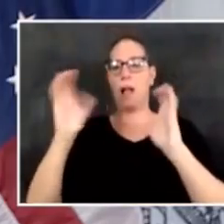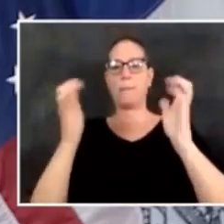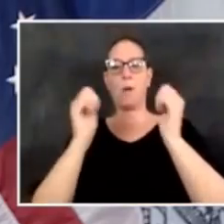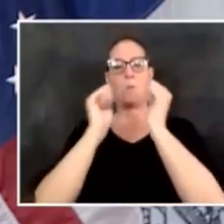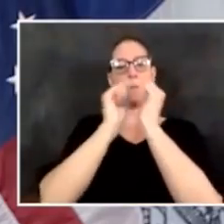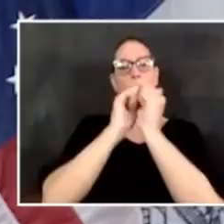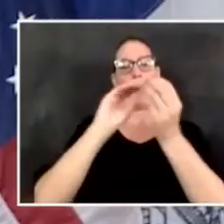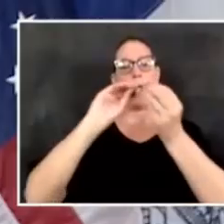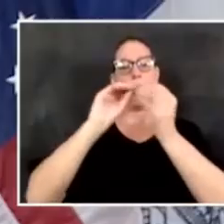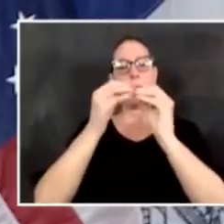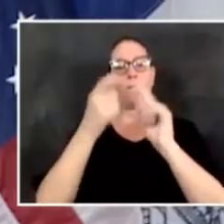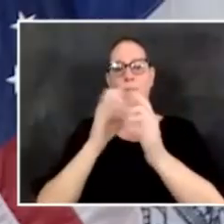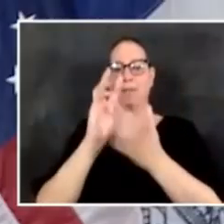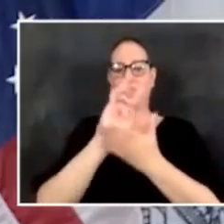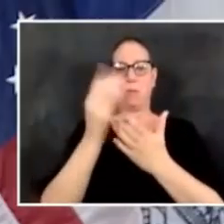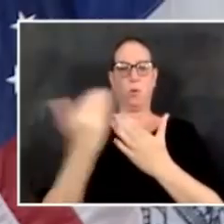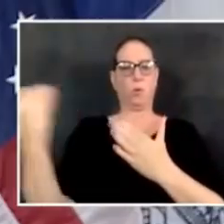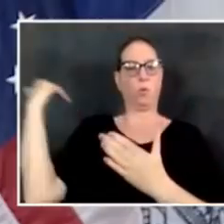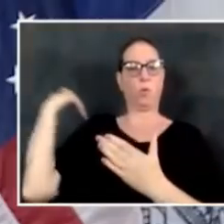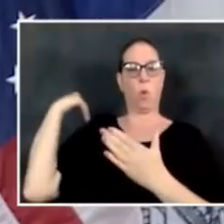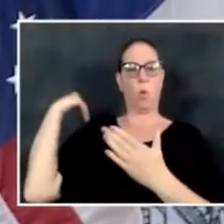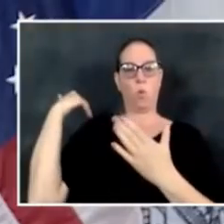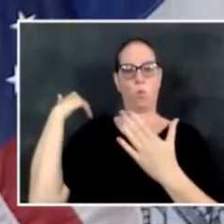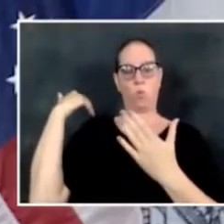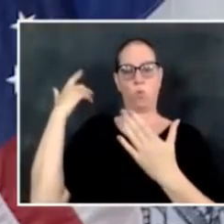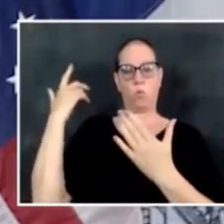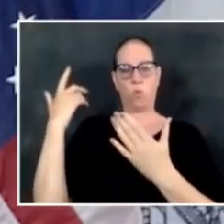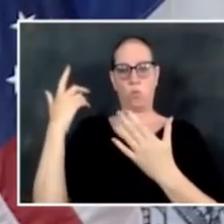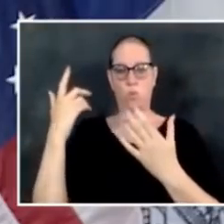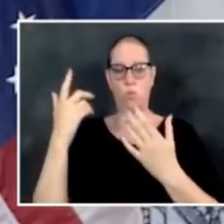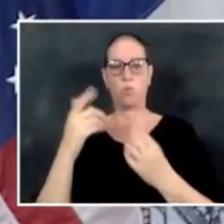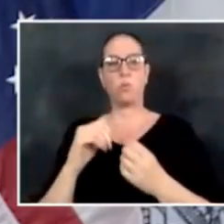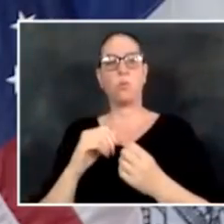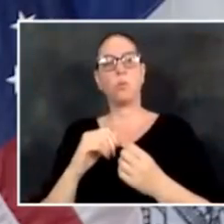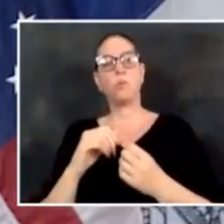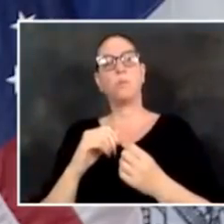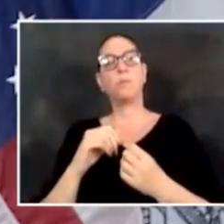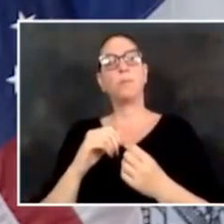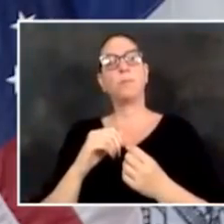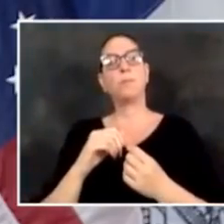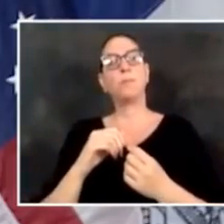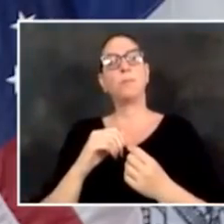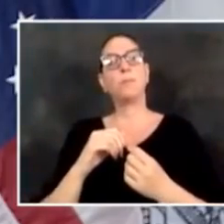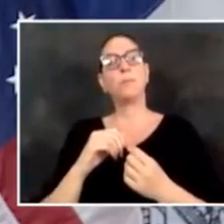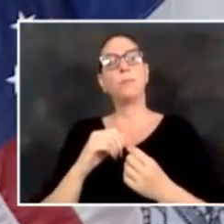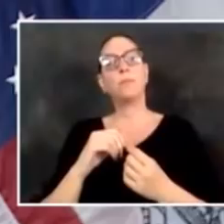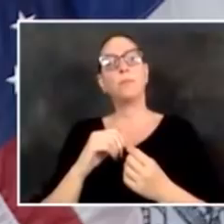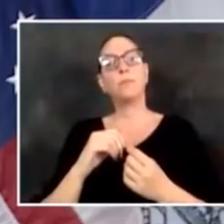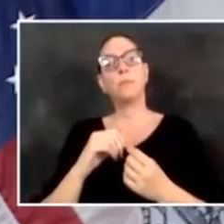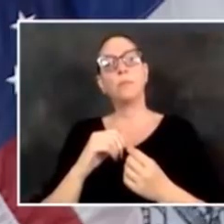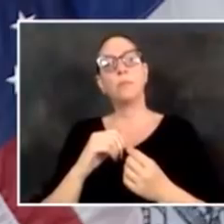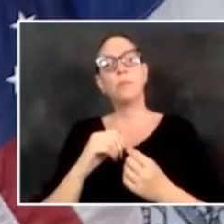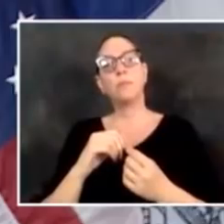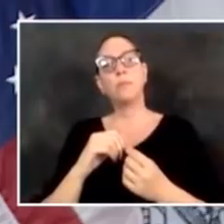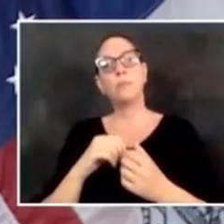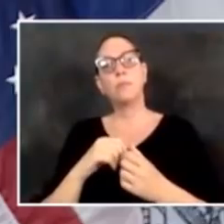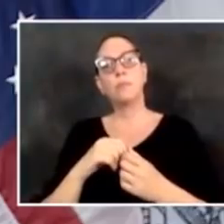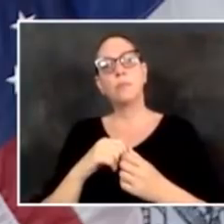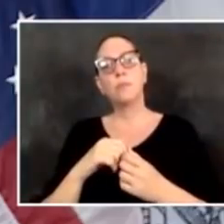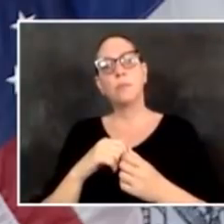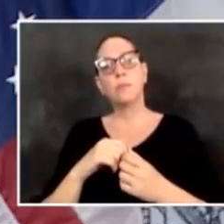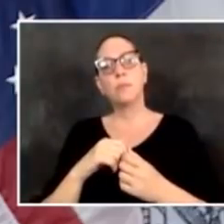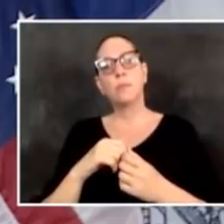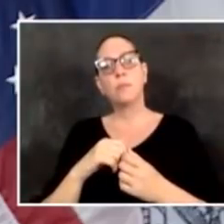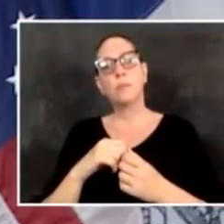it gone down? And then also, Doctor, concerning some of the new medical treatments like